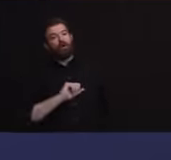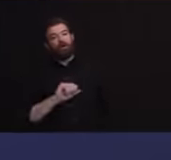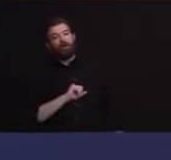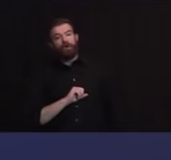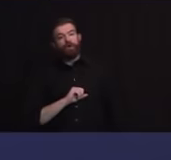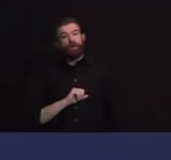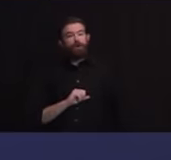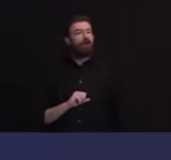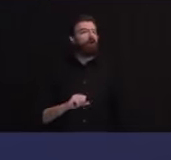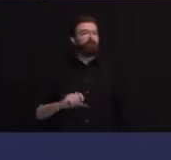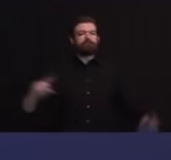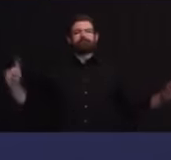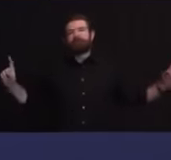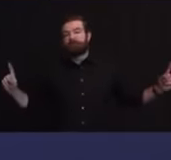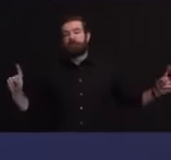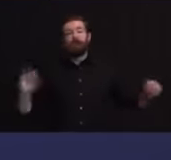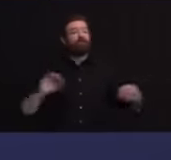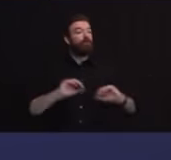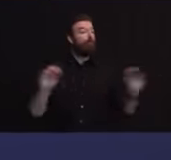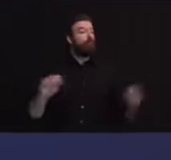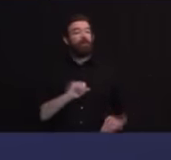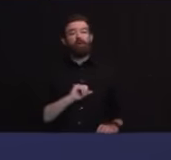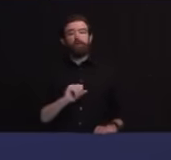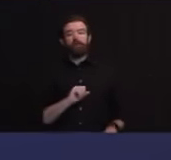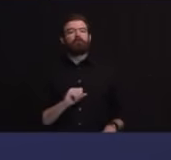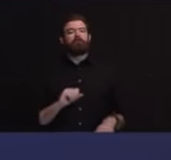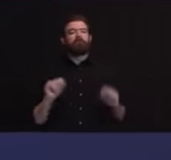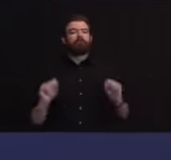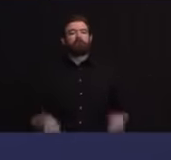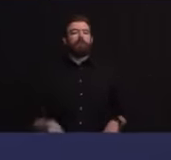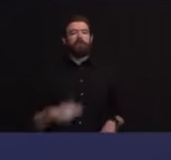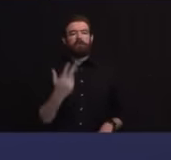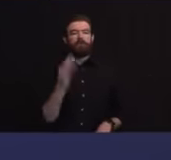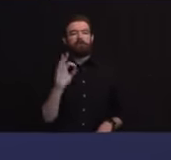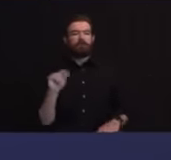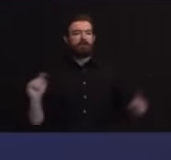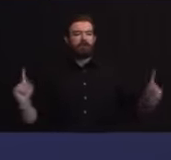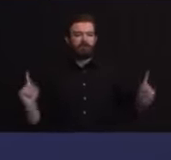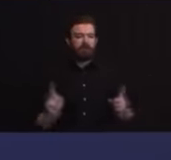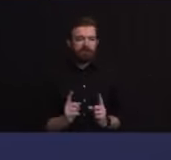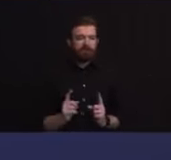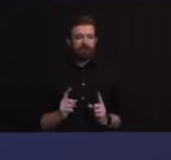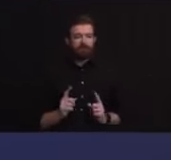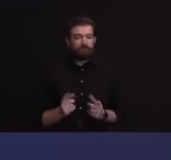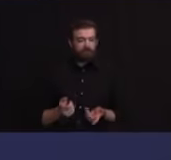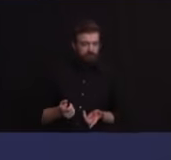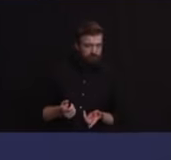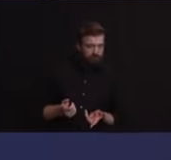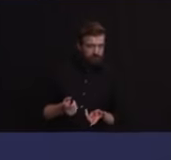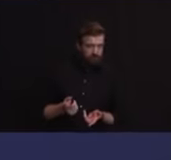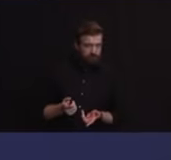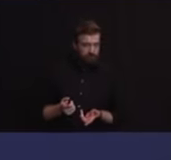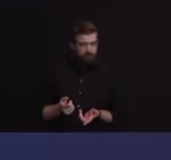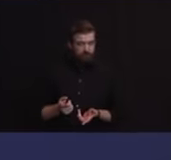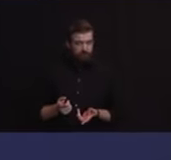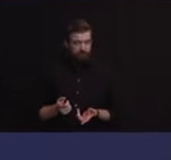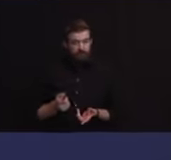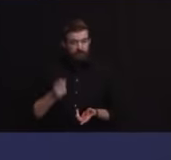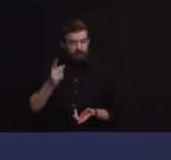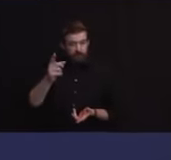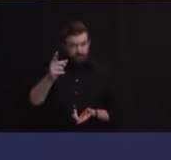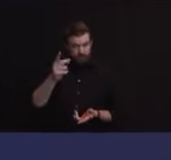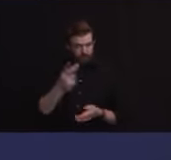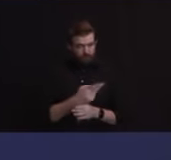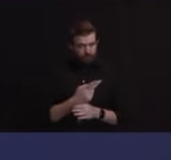And lastly, for you, Governor, the double masking apparently is continuing for you. At some point, now that you've been